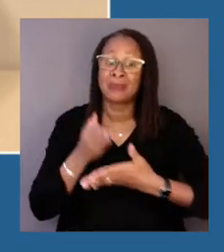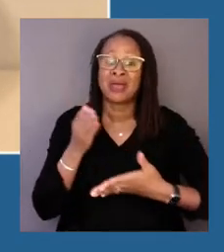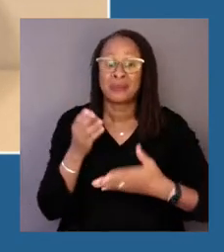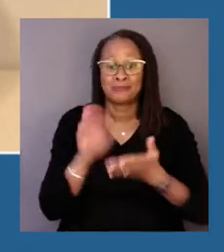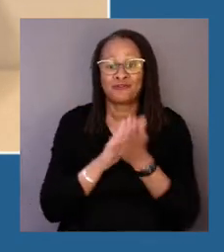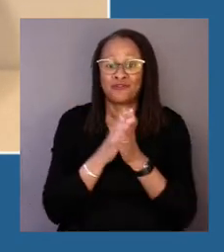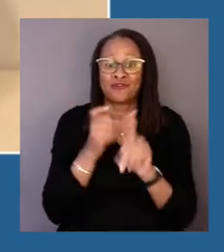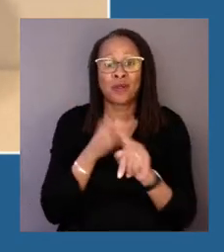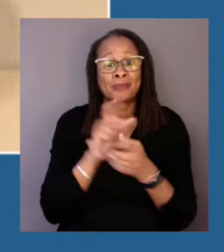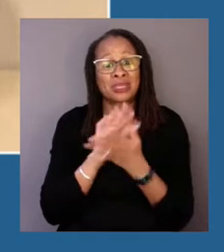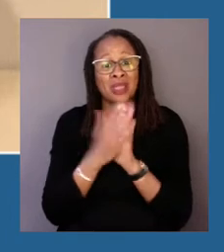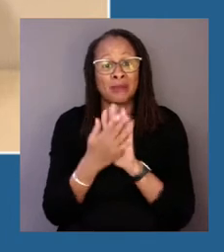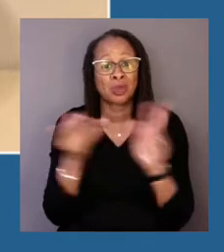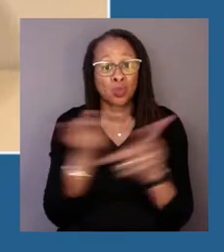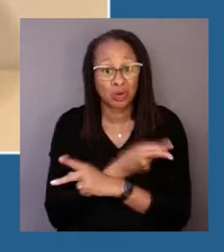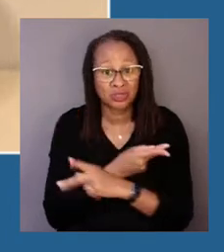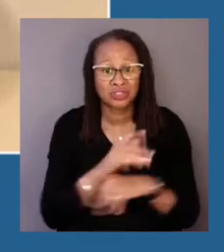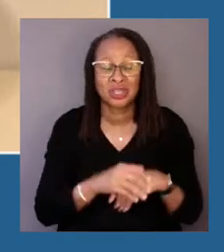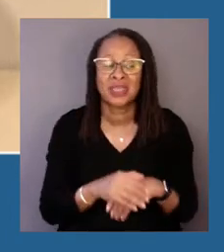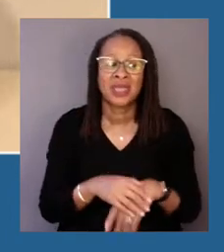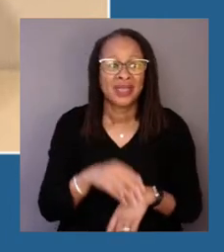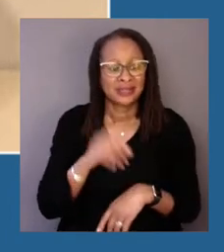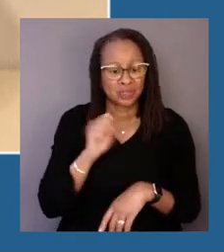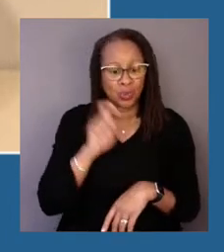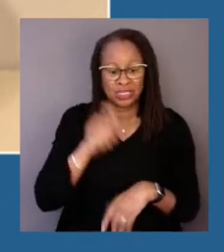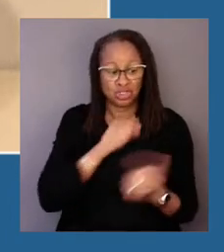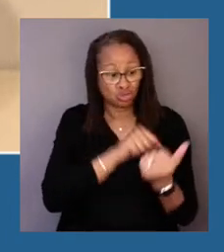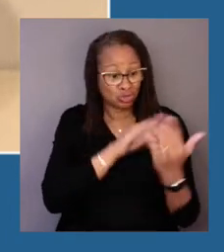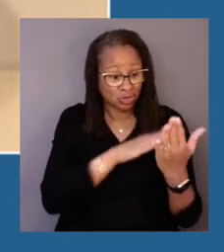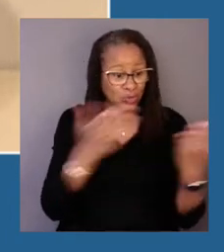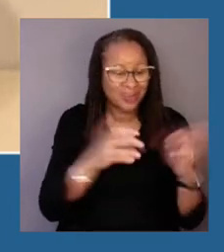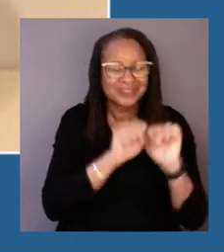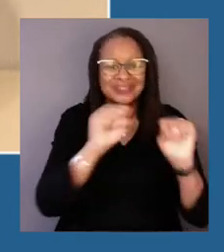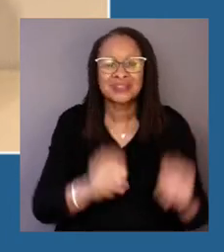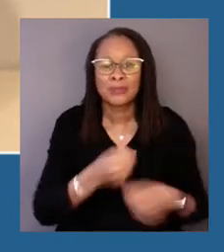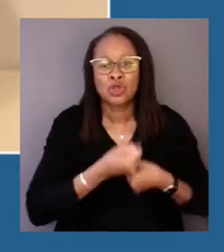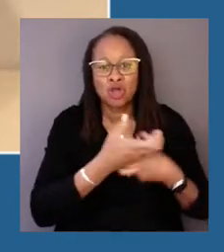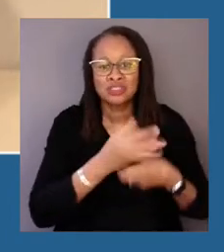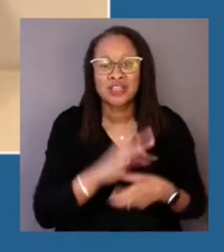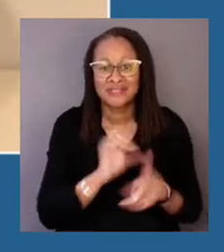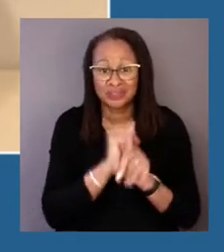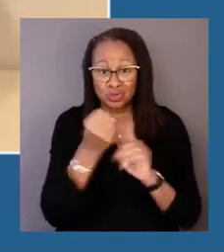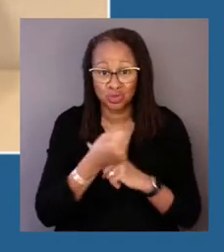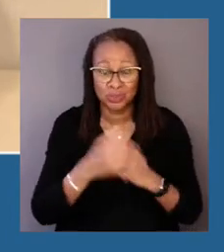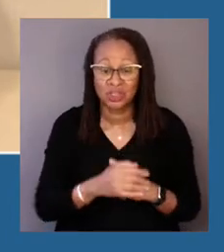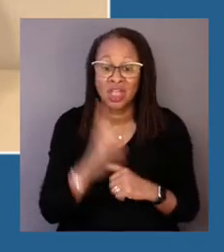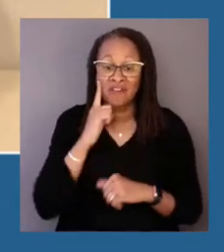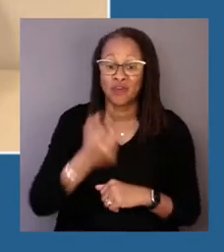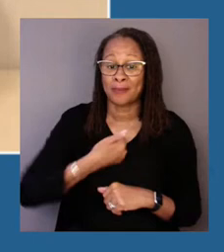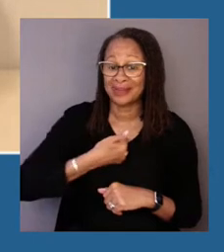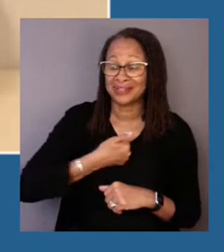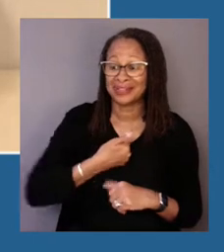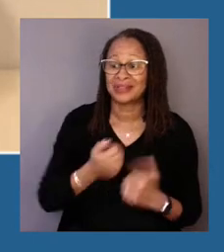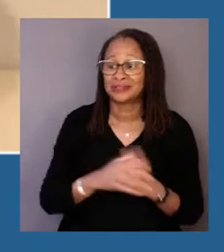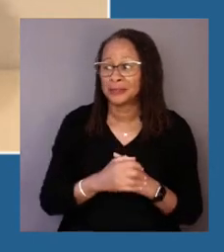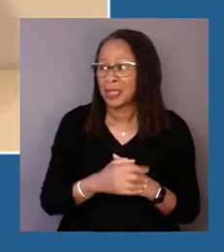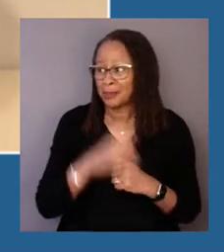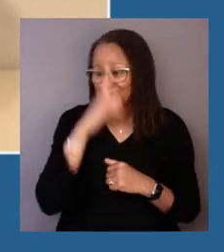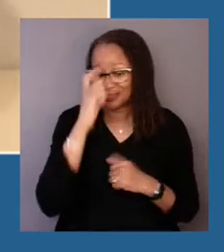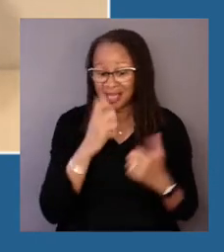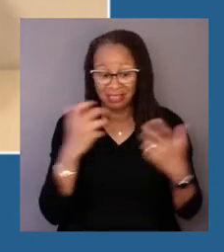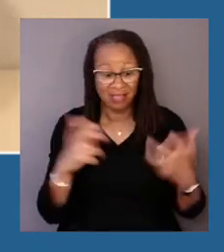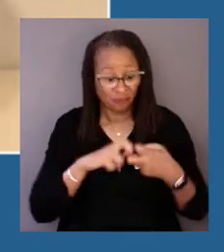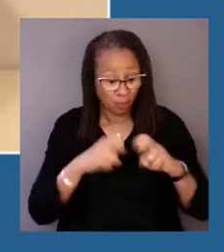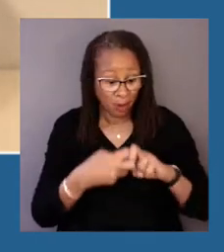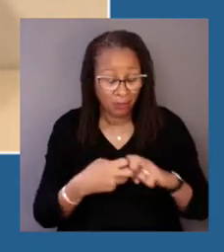is addressing kind of like the systemic causes of the crisis. For me also, it's because a lot of kind of like the issues that, like,